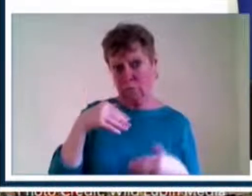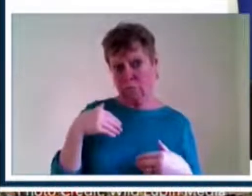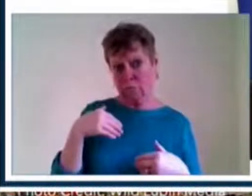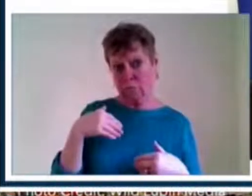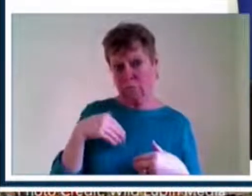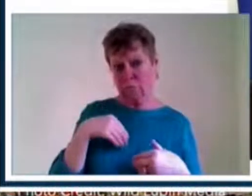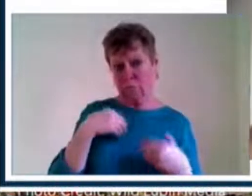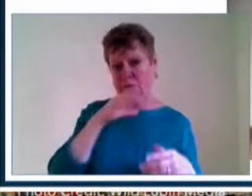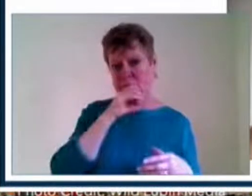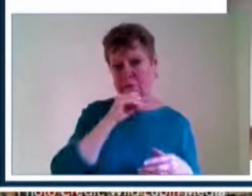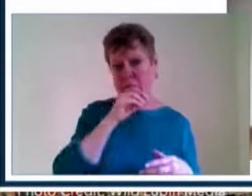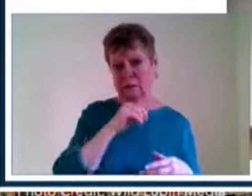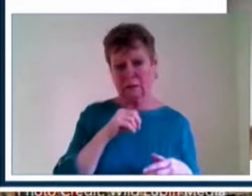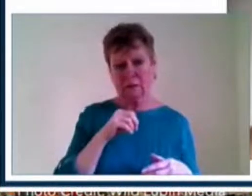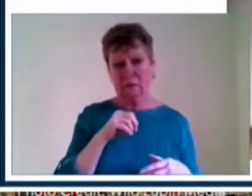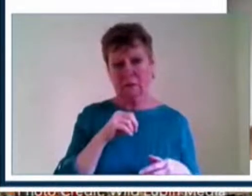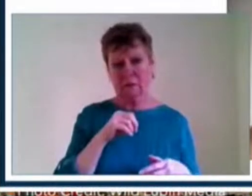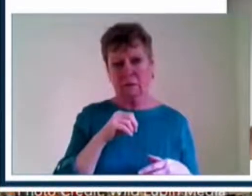Right now,